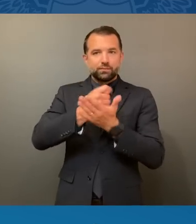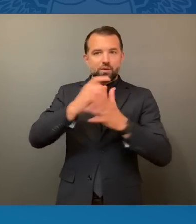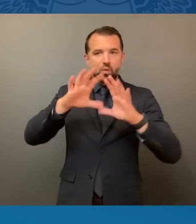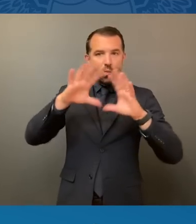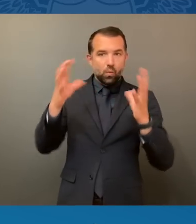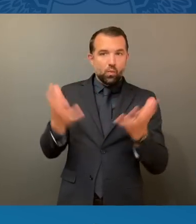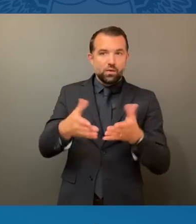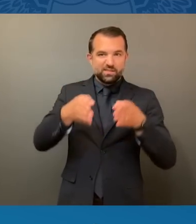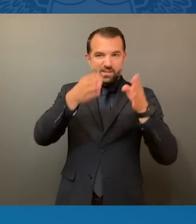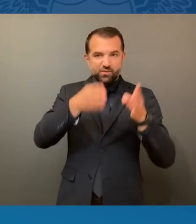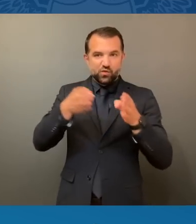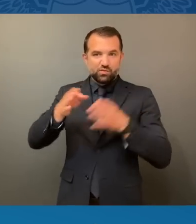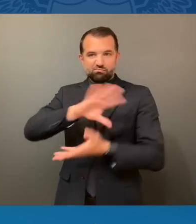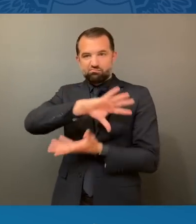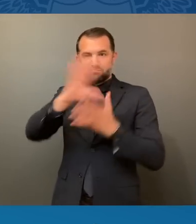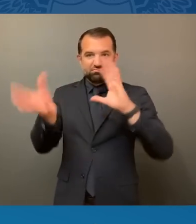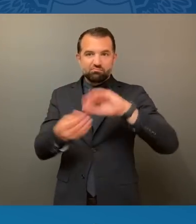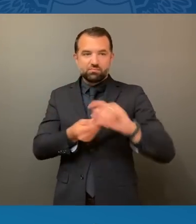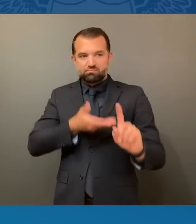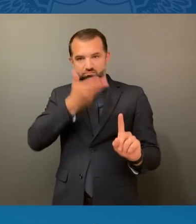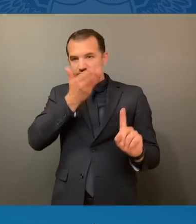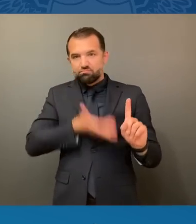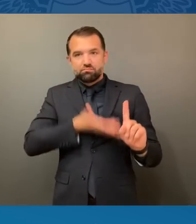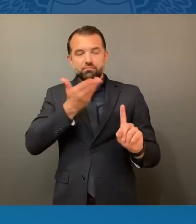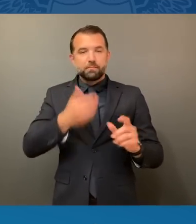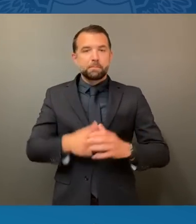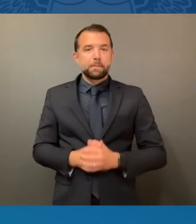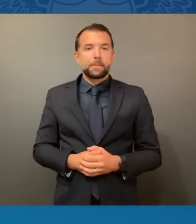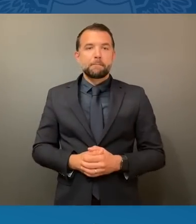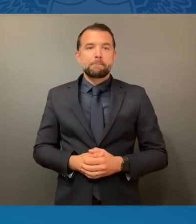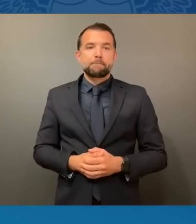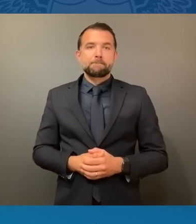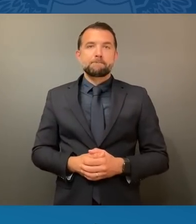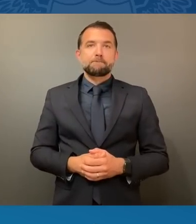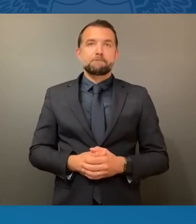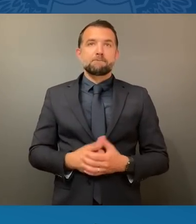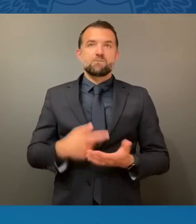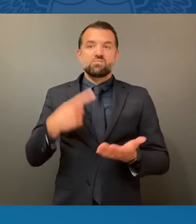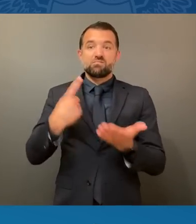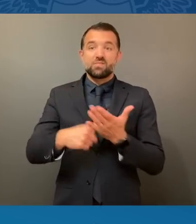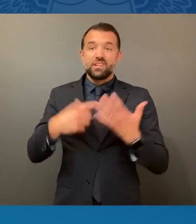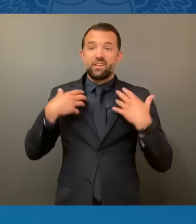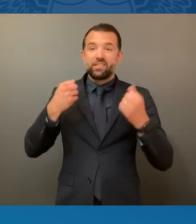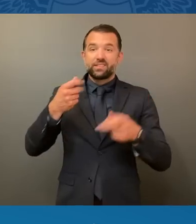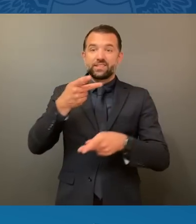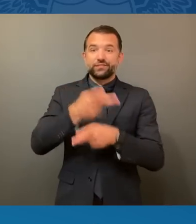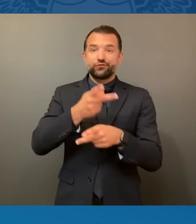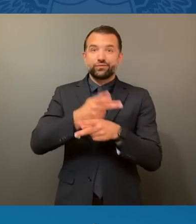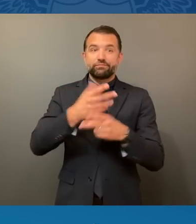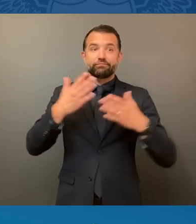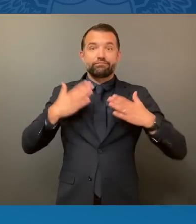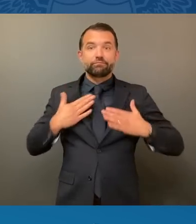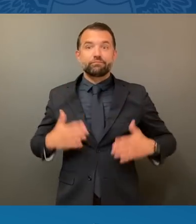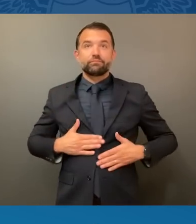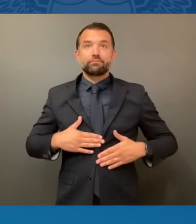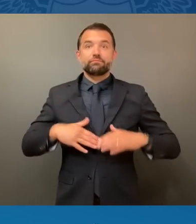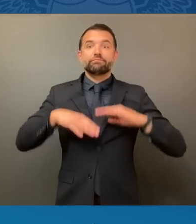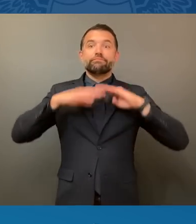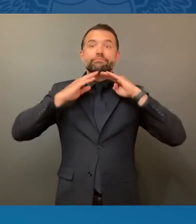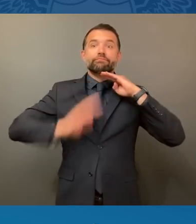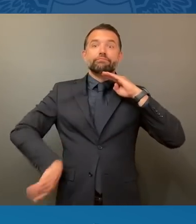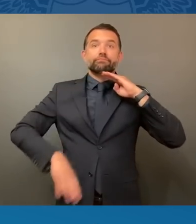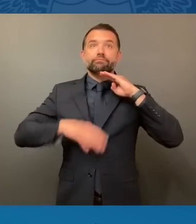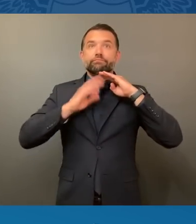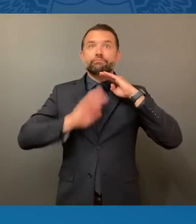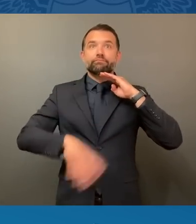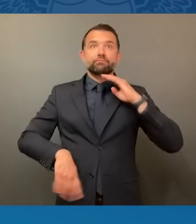And understand also that when we talk about health care, the body doesn't just start from the neck down. We also have to address